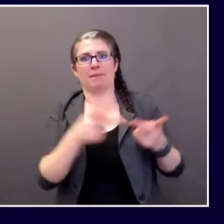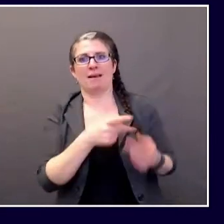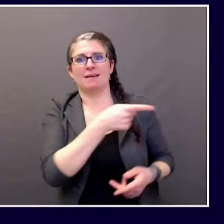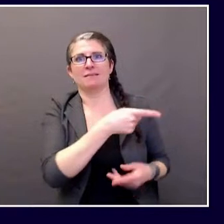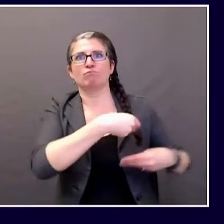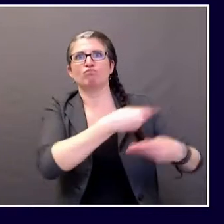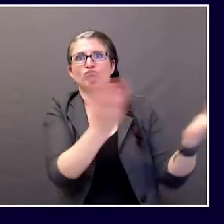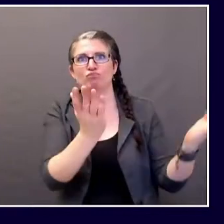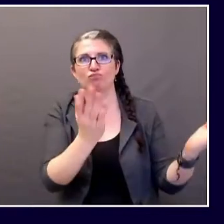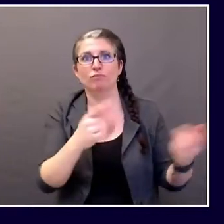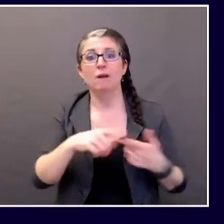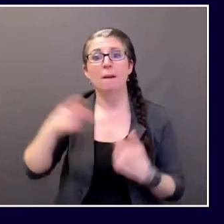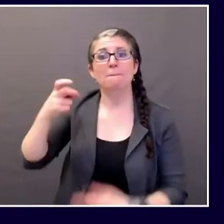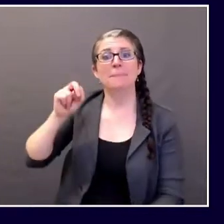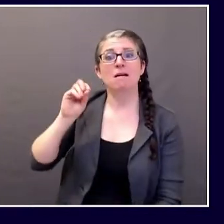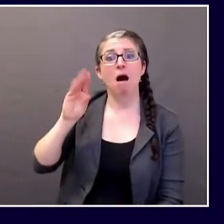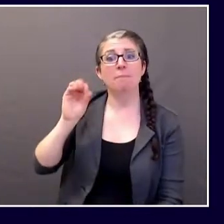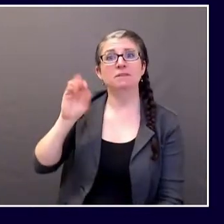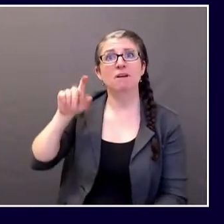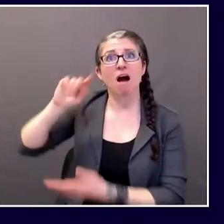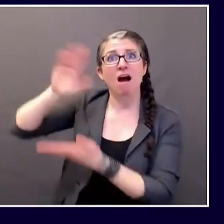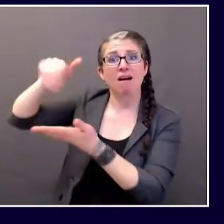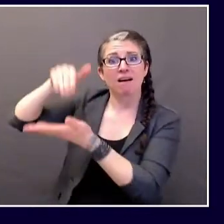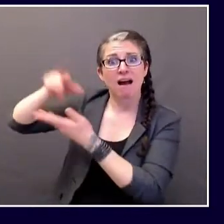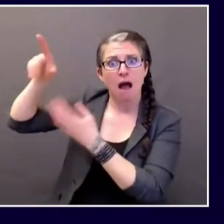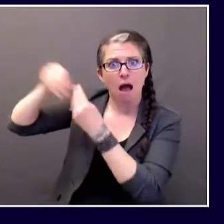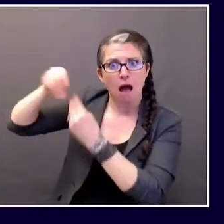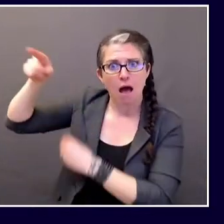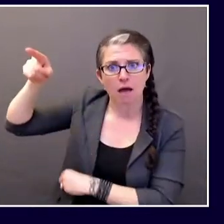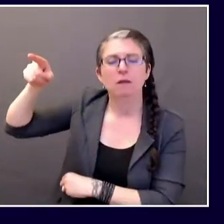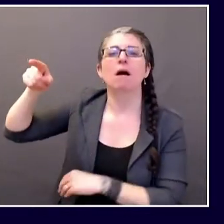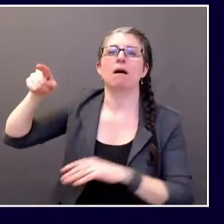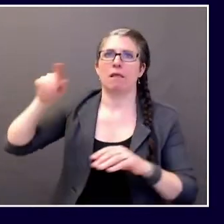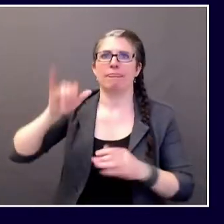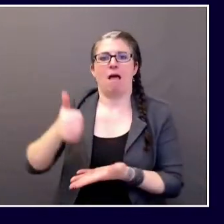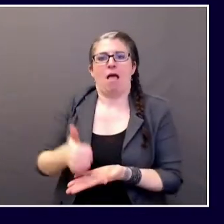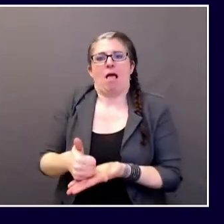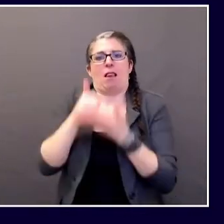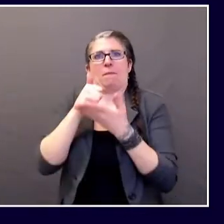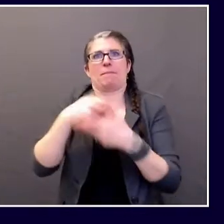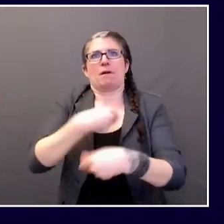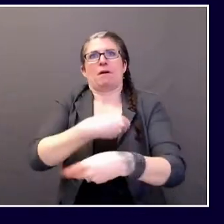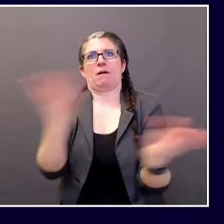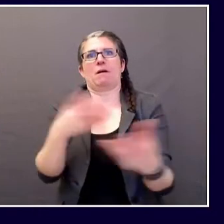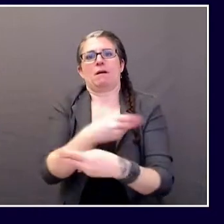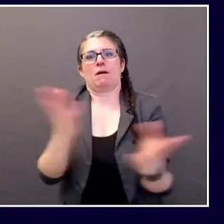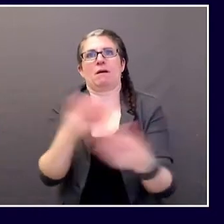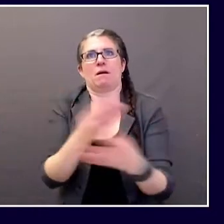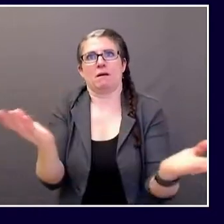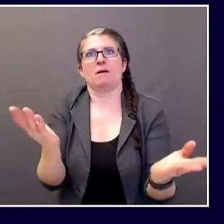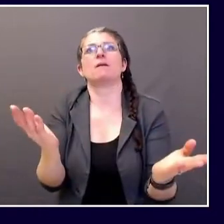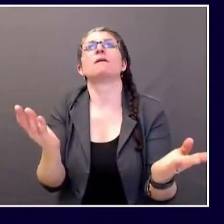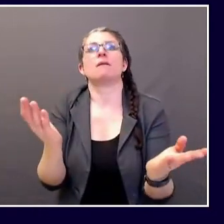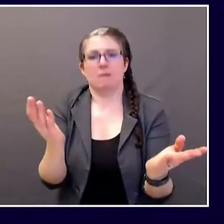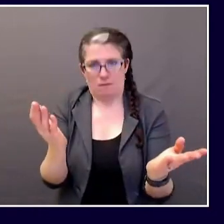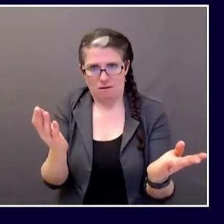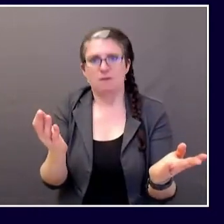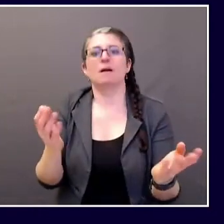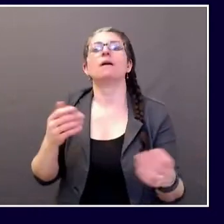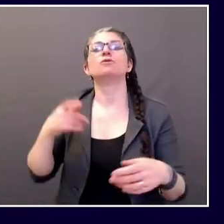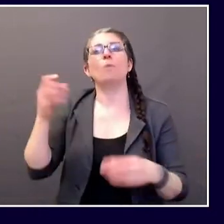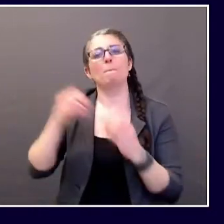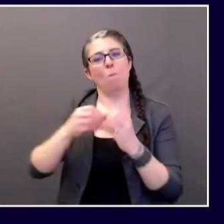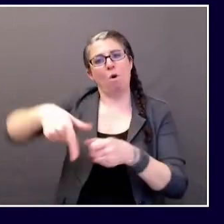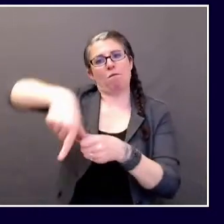And I don't think they're going to have trouble filling it. In other instances, there are other factors at play. There might be differences in the degree to which folks are